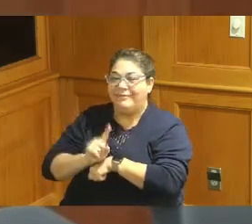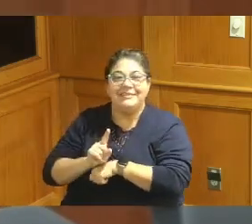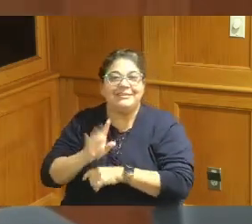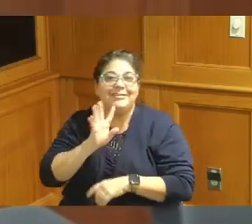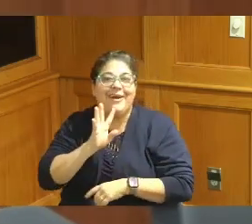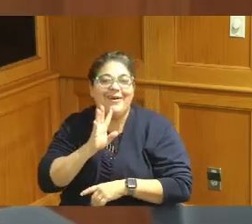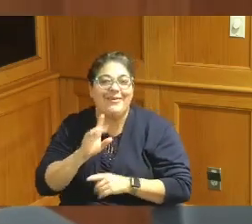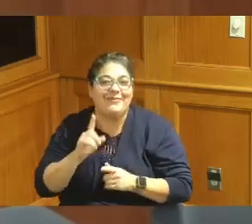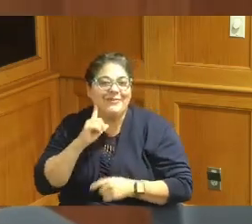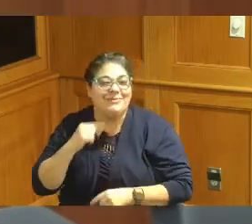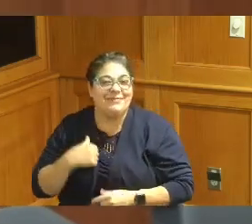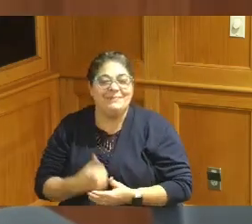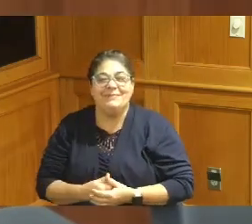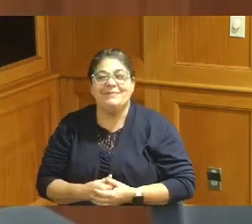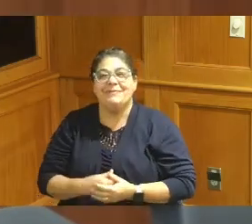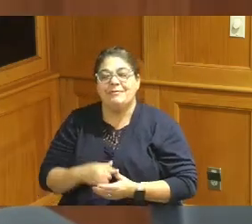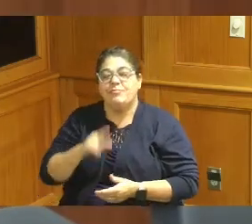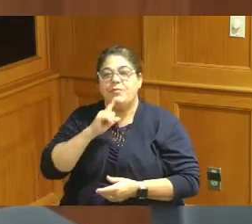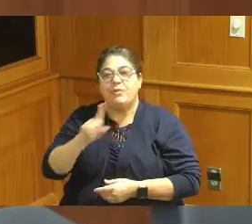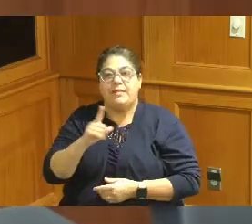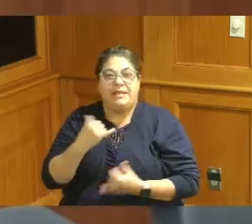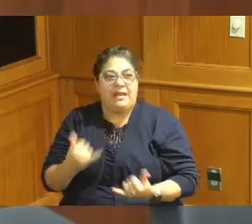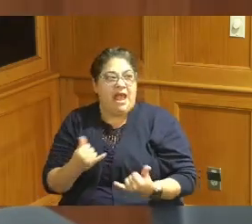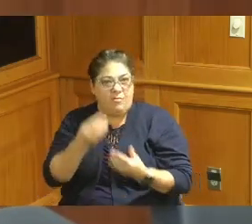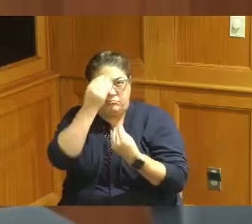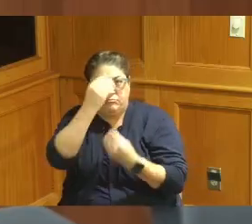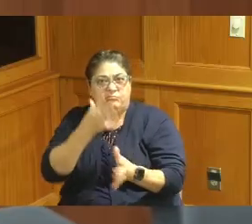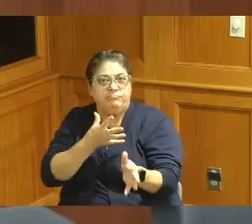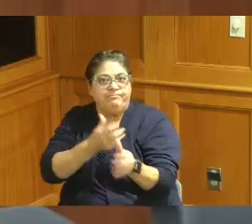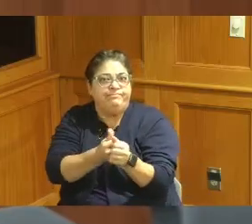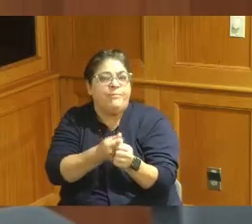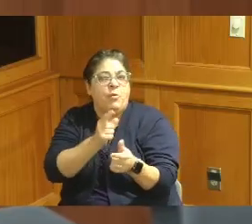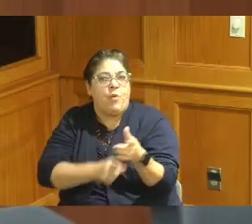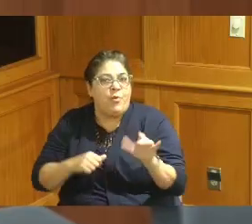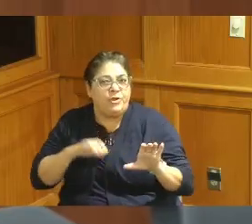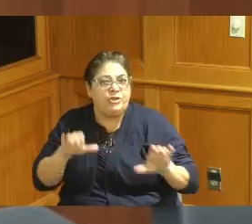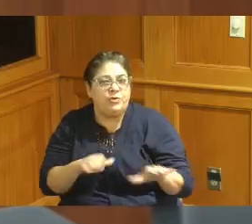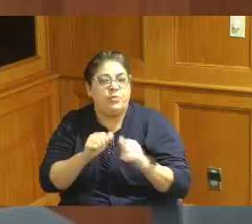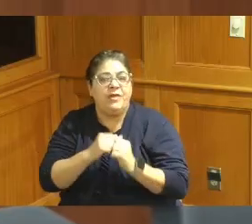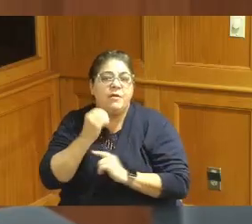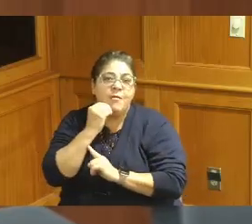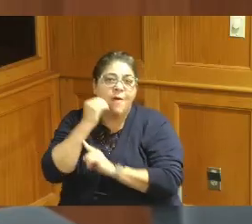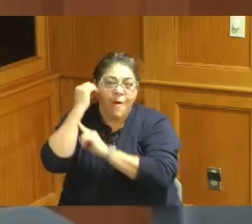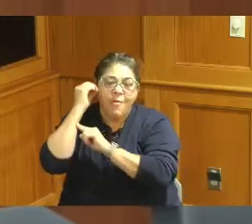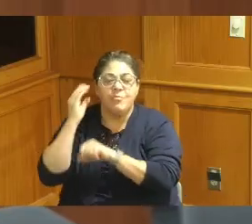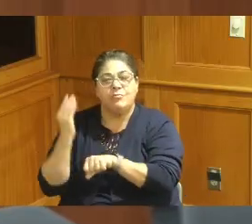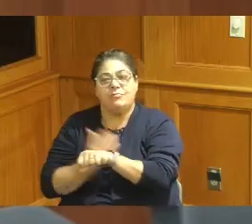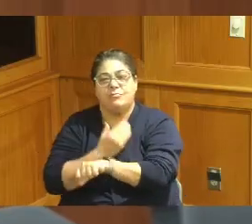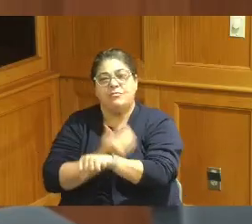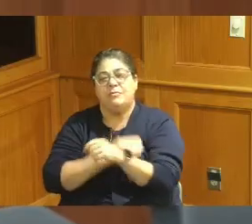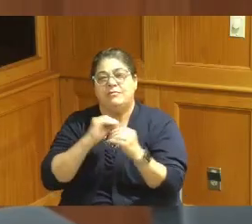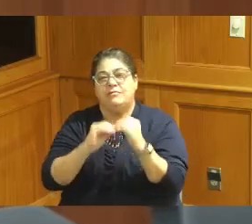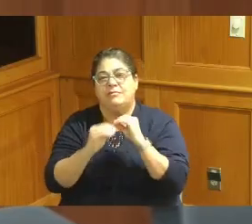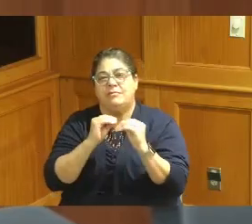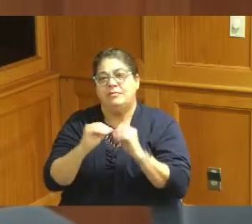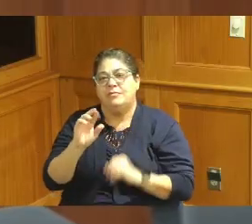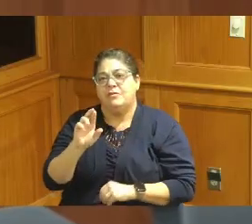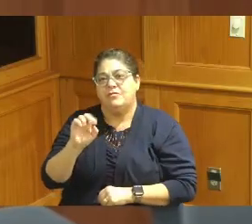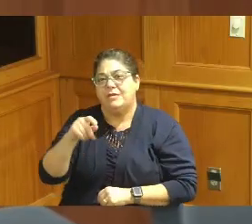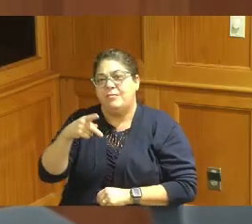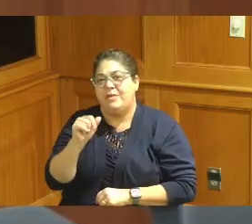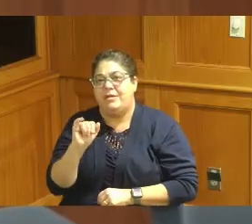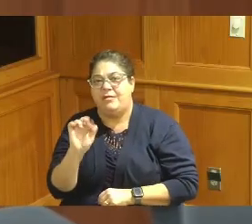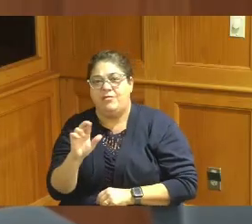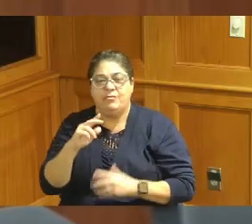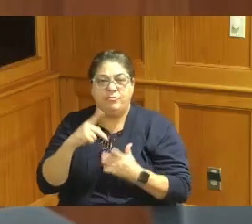going to step you through the work we've been up to here in Hamilton County with the home repair programs that the County